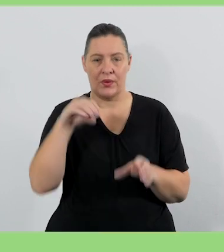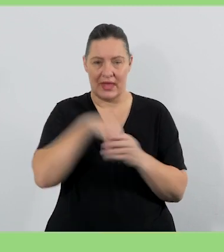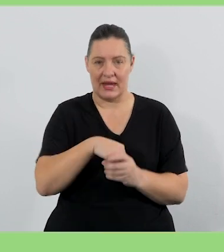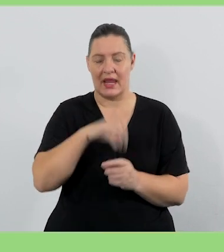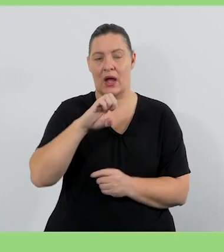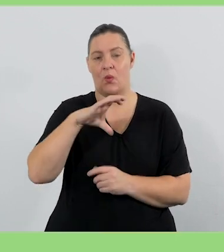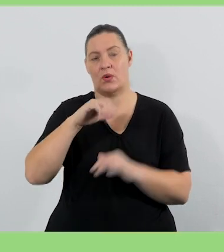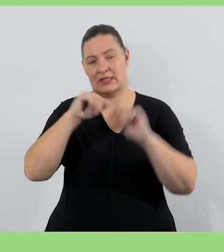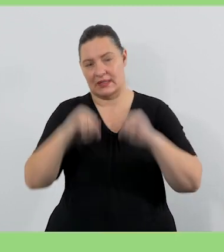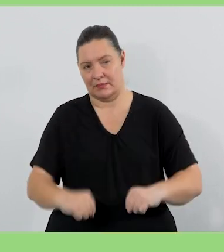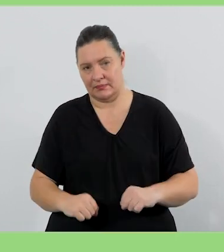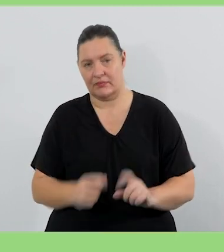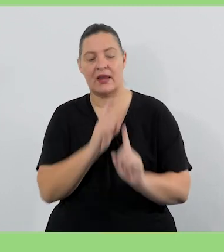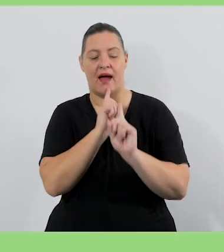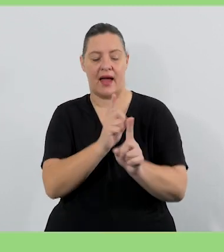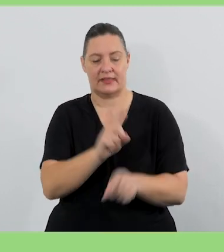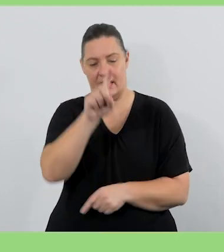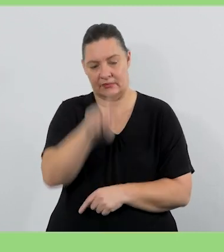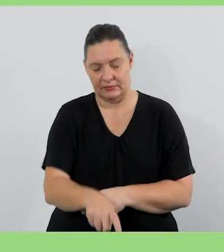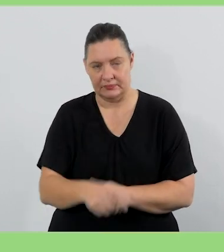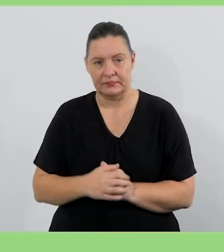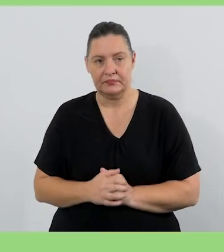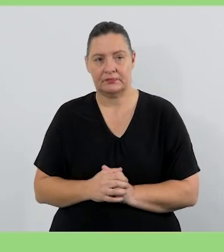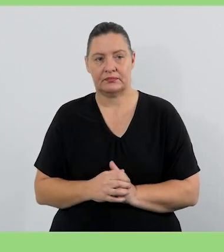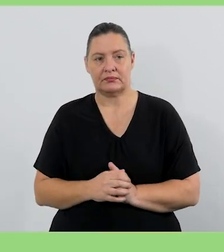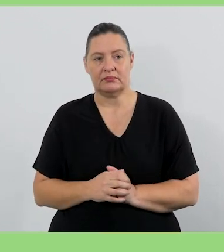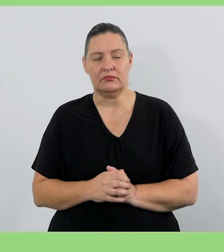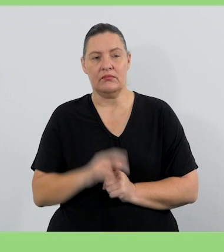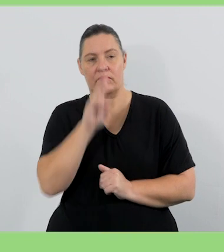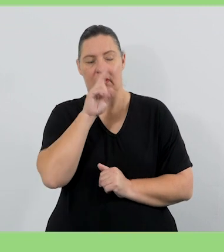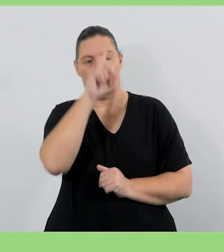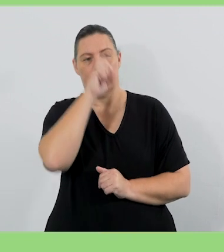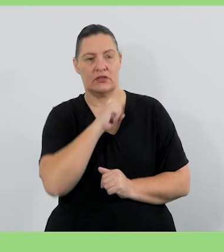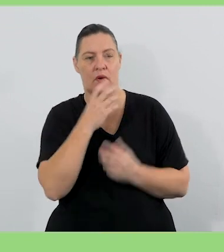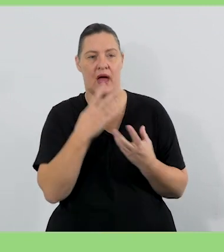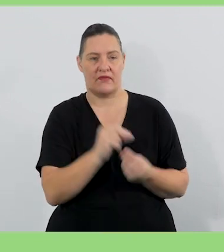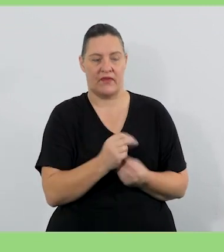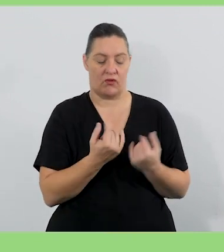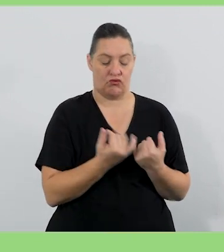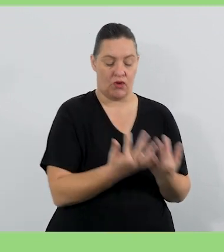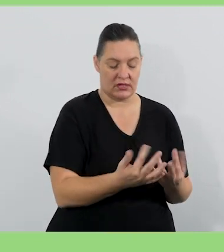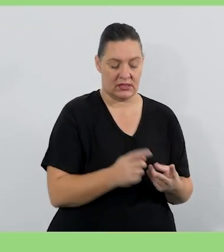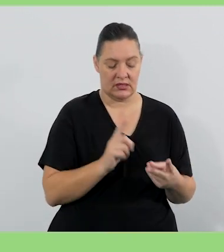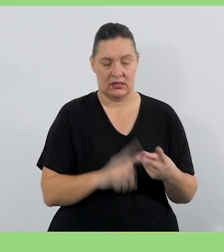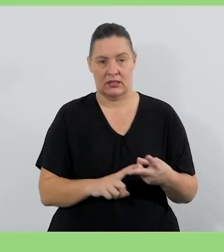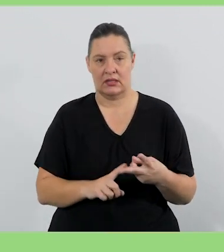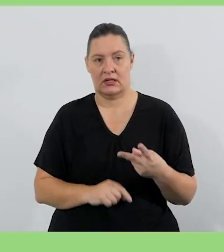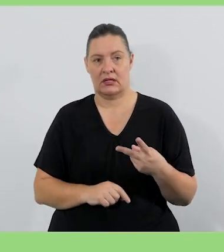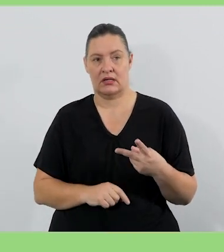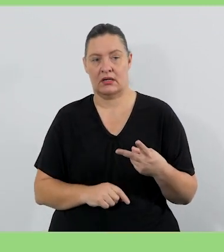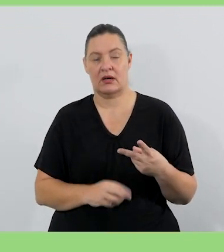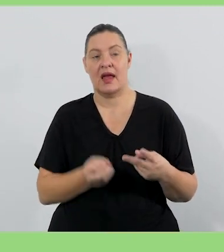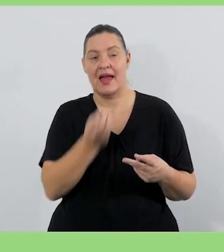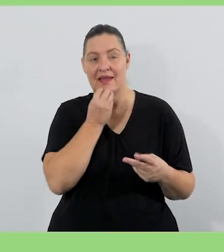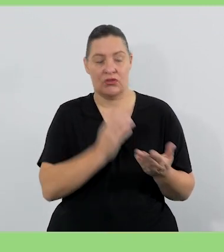an ecosystem, and then answer the questions that follow. Now let us look at this picture. We have grass